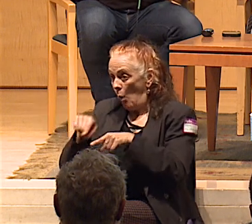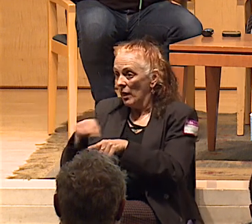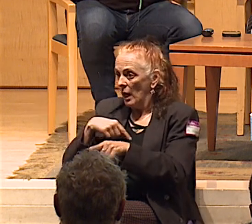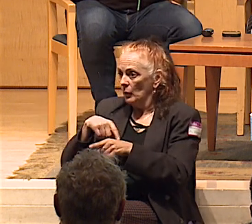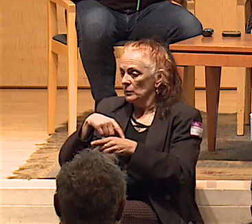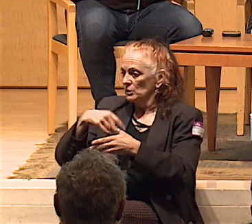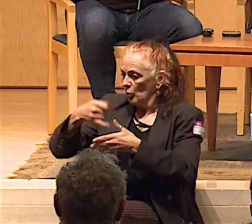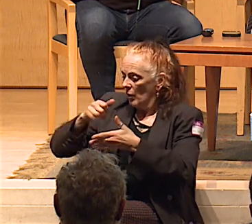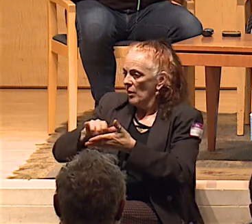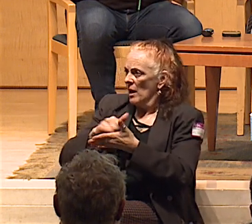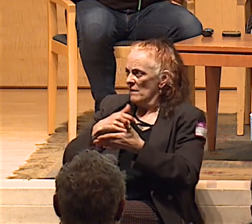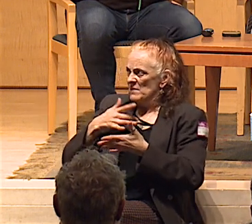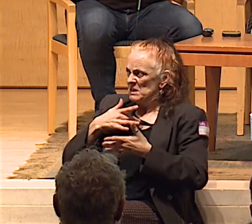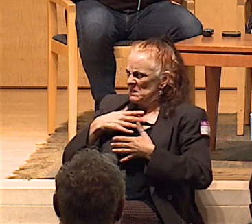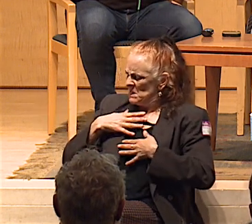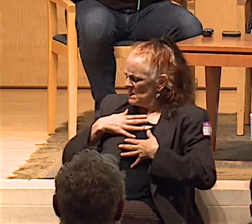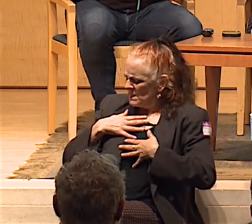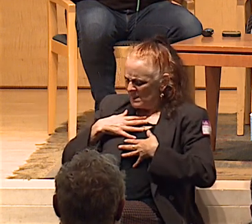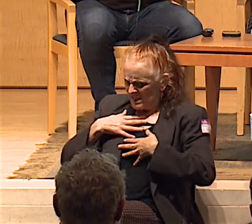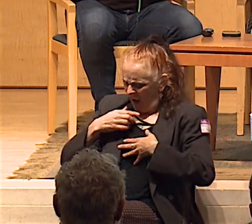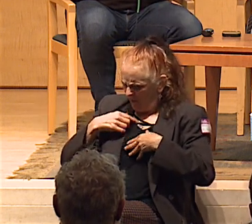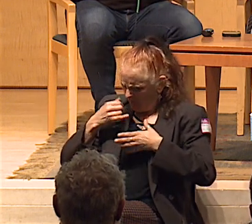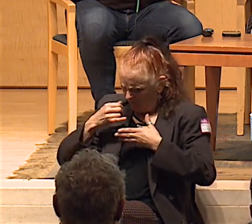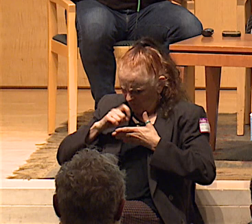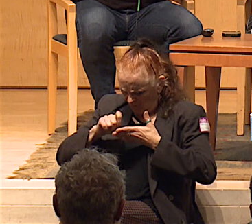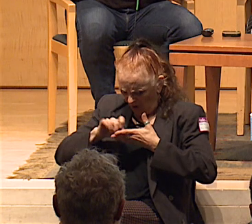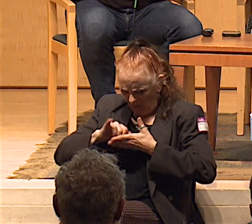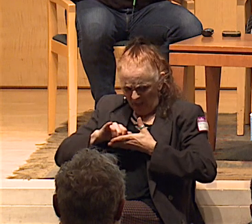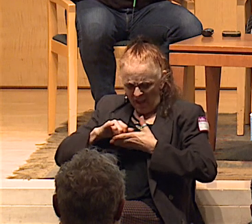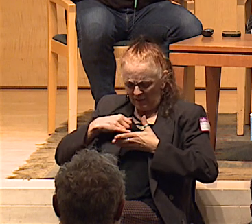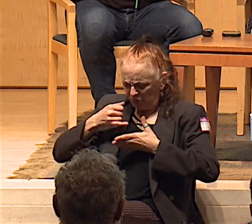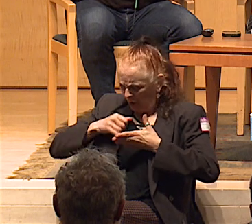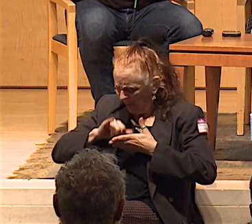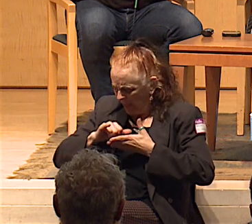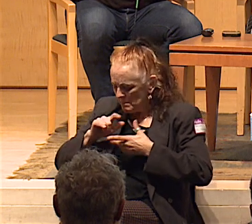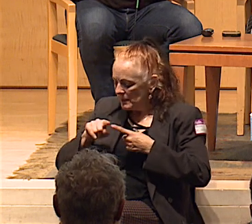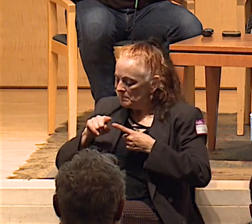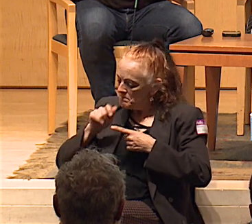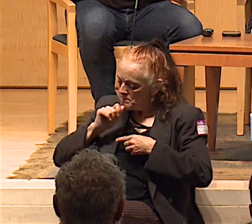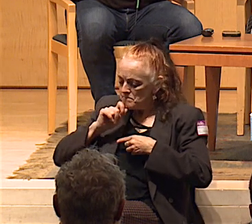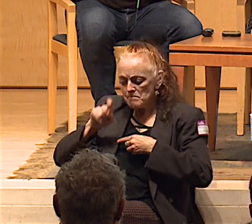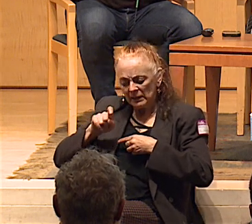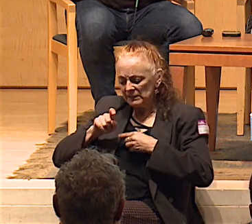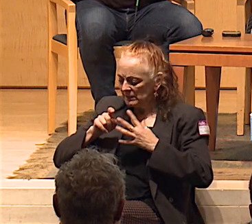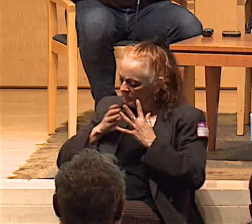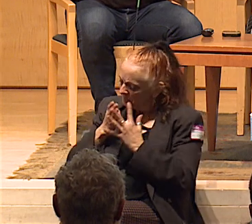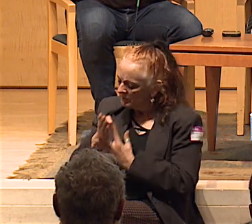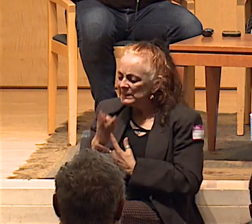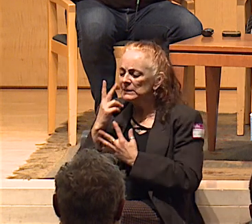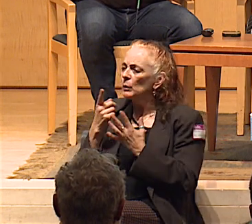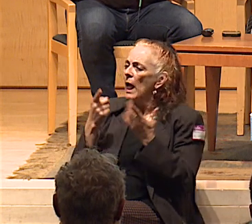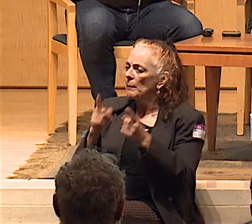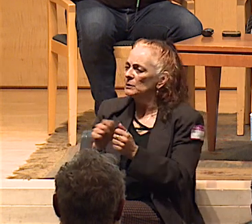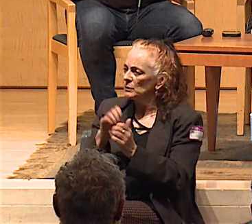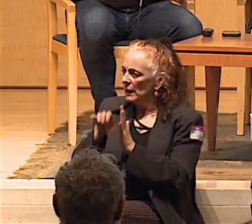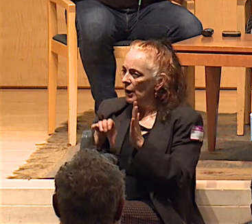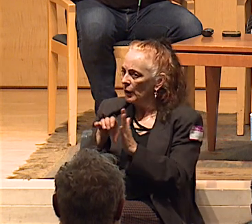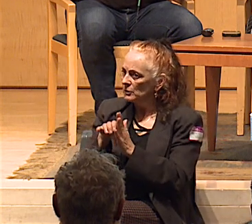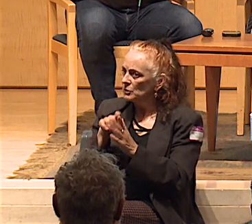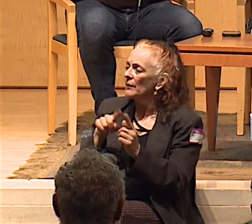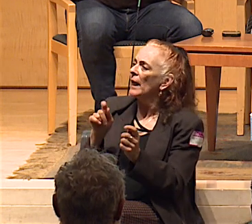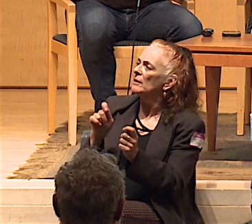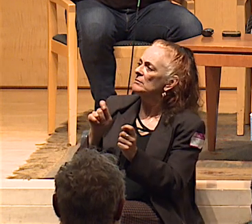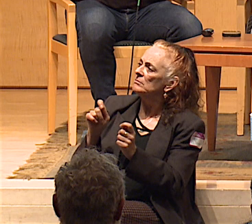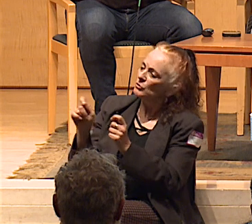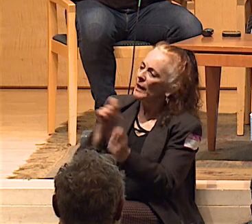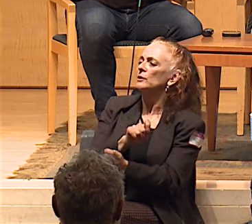to finish it to carry it through to see what happened to those characters and how things turned, and it did turn around, but I